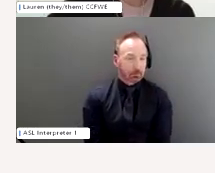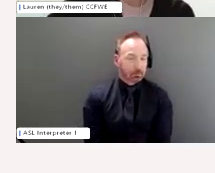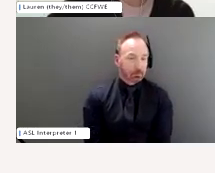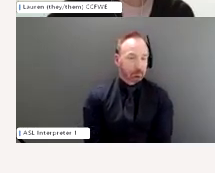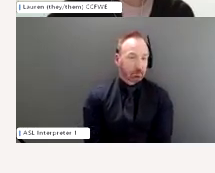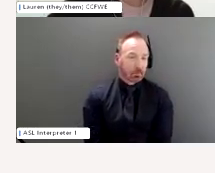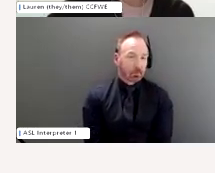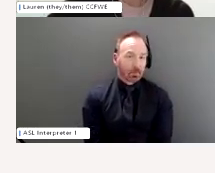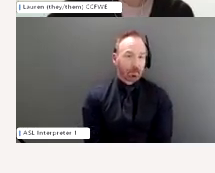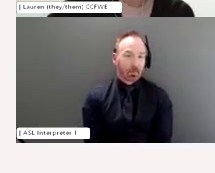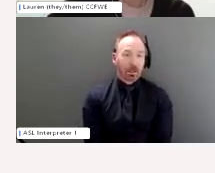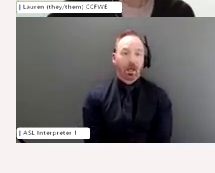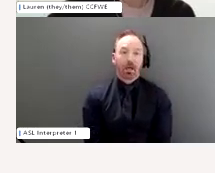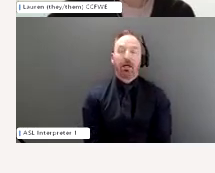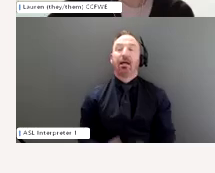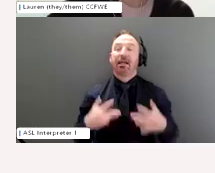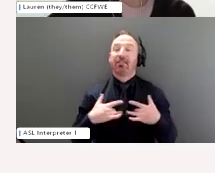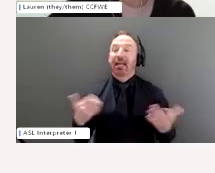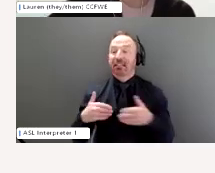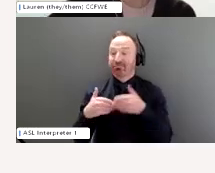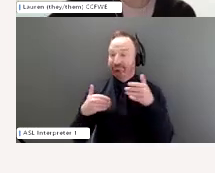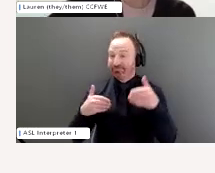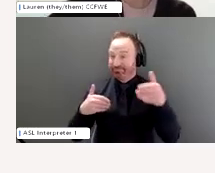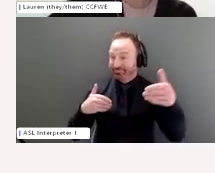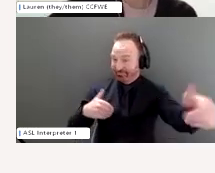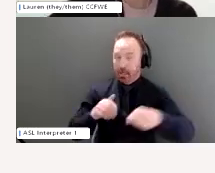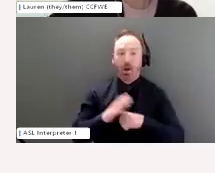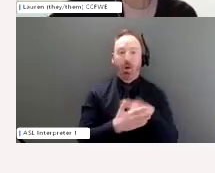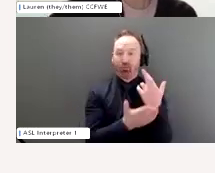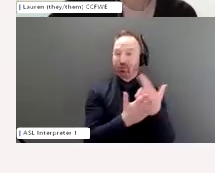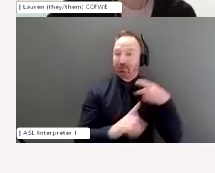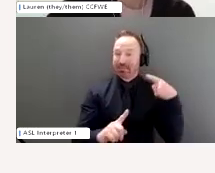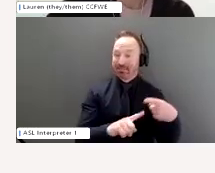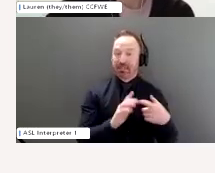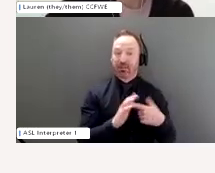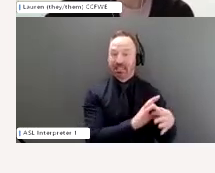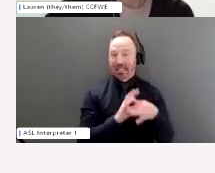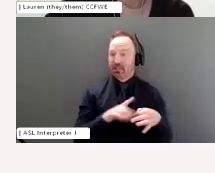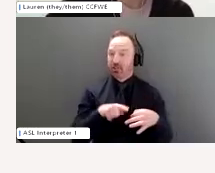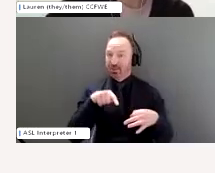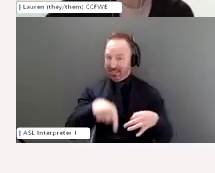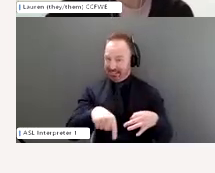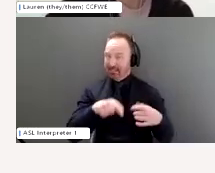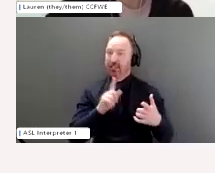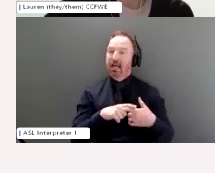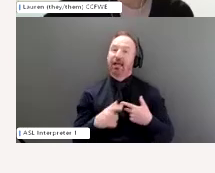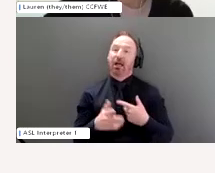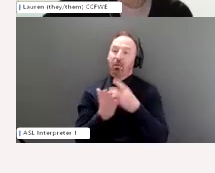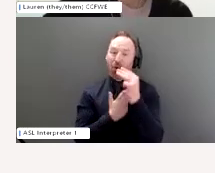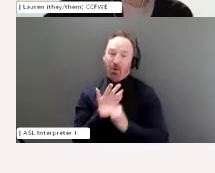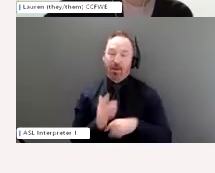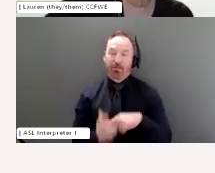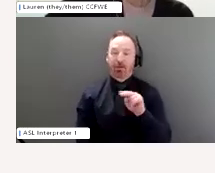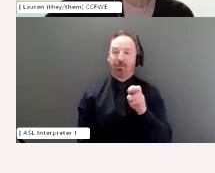We also have some upcoming events and resources specific to the Help Us Rise campaign. So on November 18th, it's the